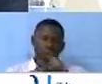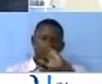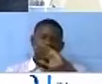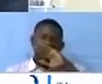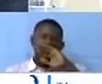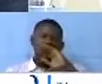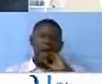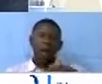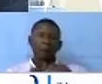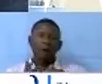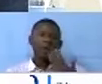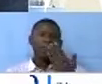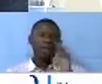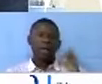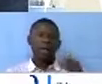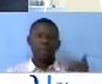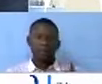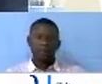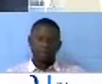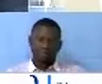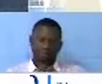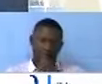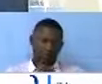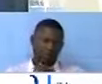2, 4, 6, 8. You have 10 detentions. And from